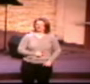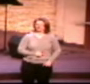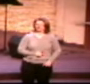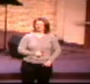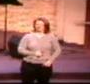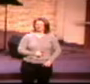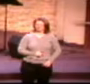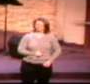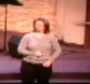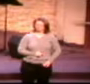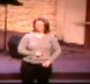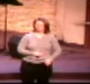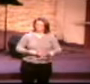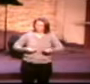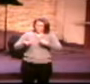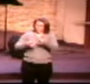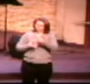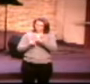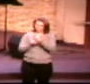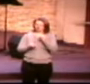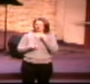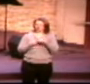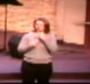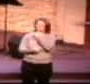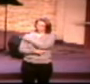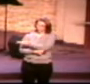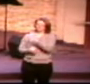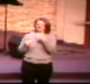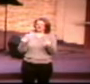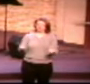give ourselves to you this day.